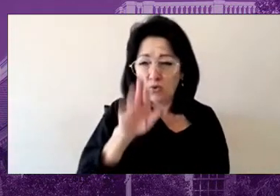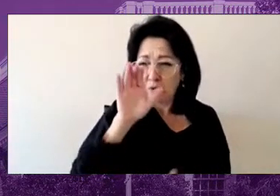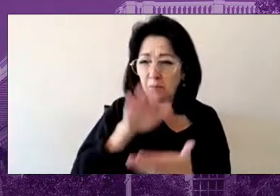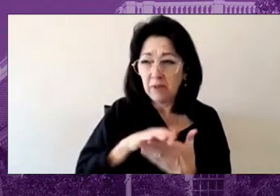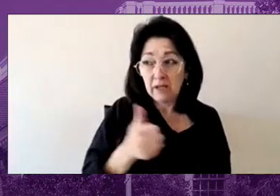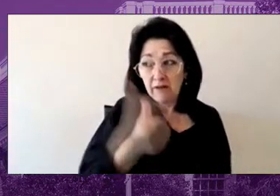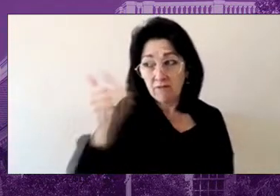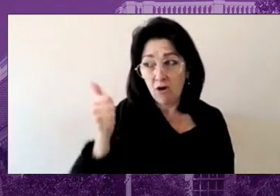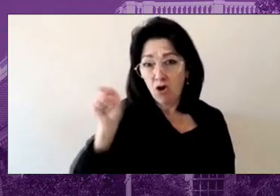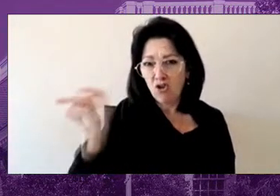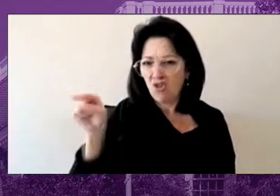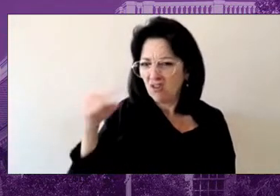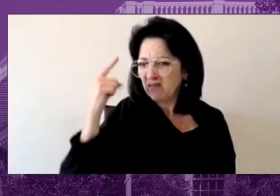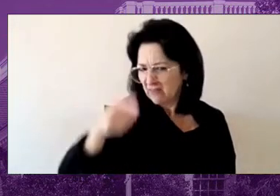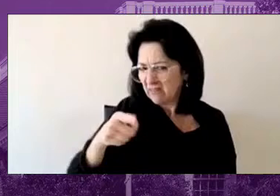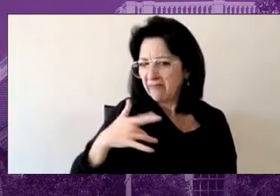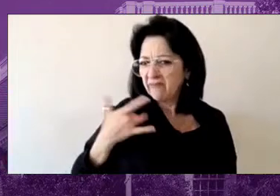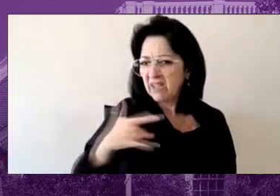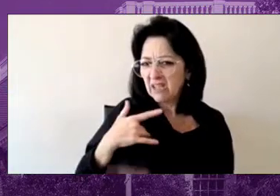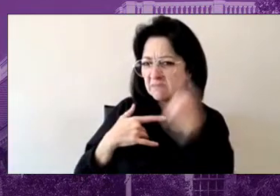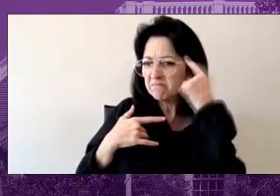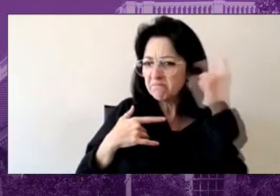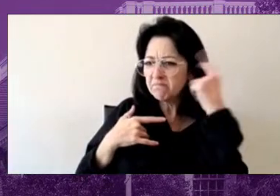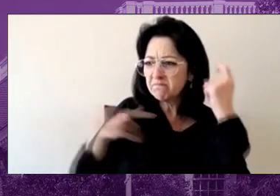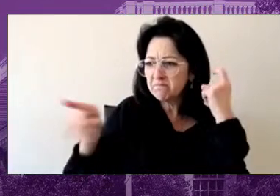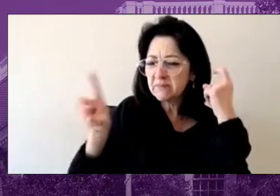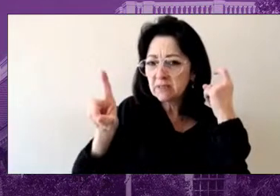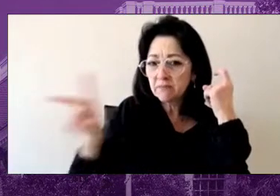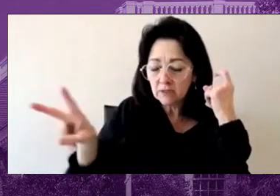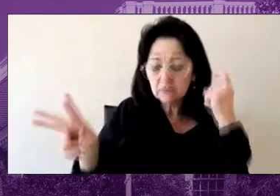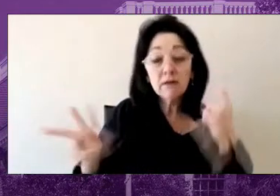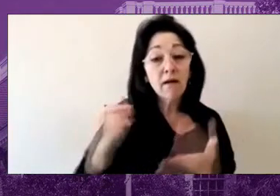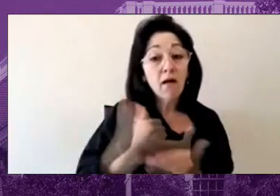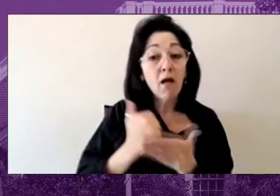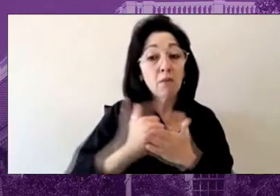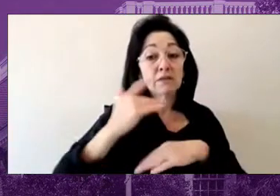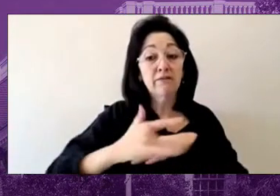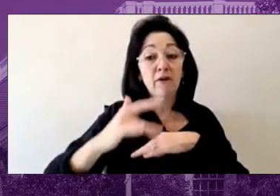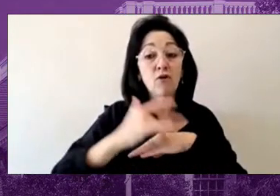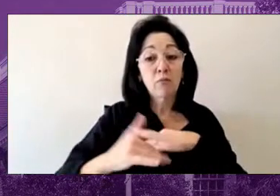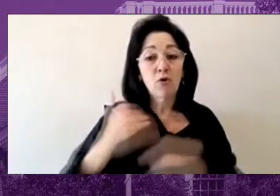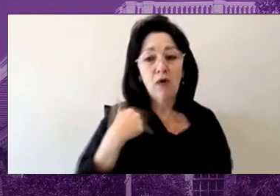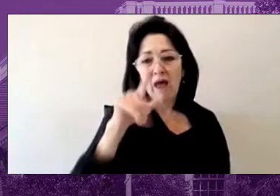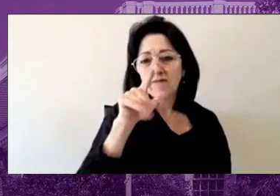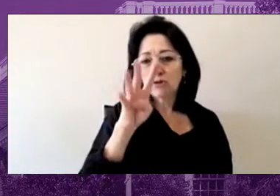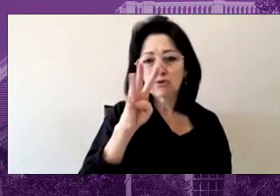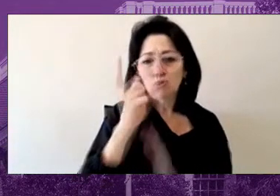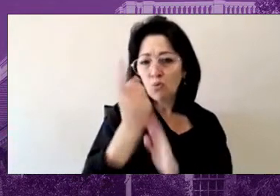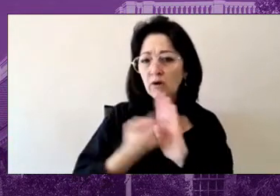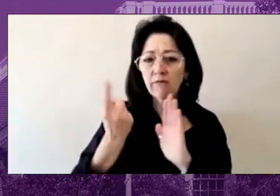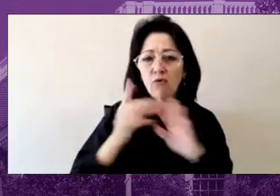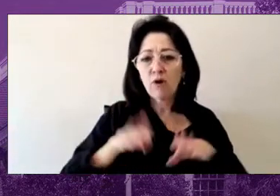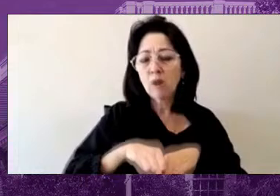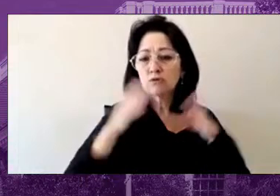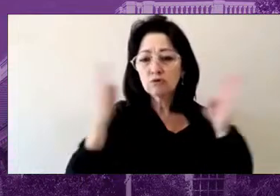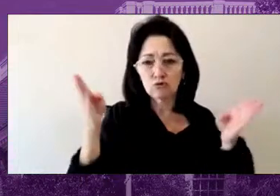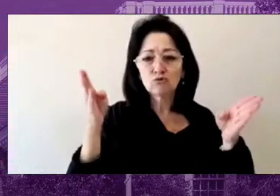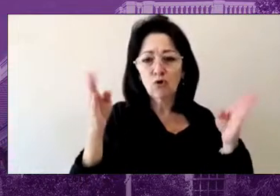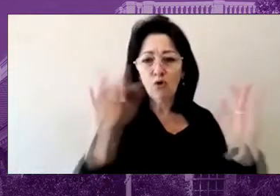may be, help is available through a 24-hour hotline, several hotlines in all 3